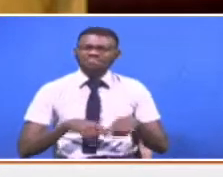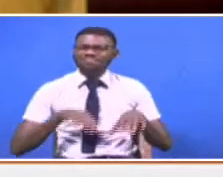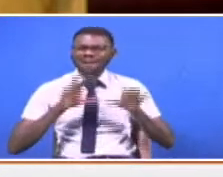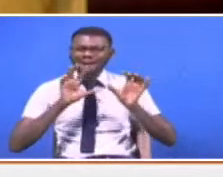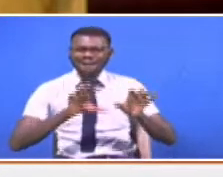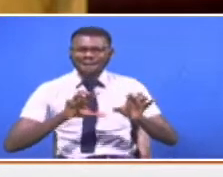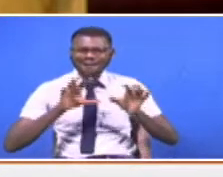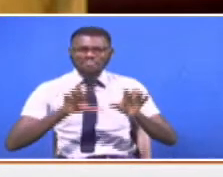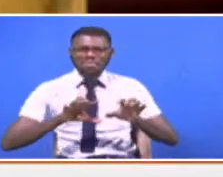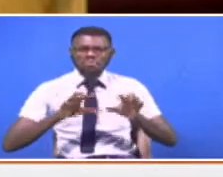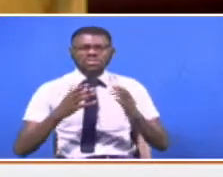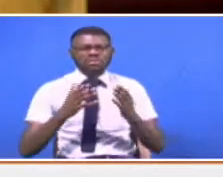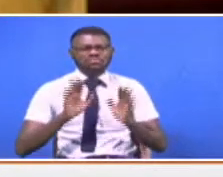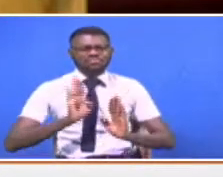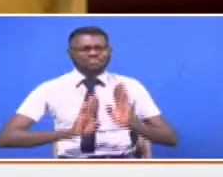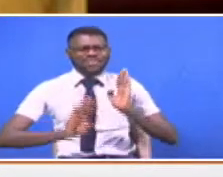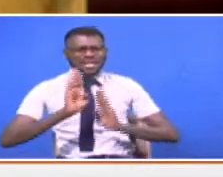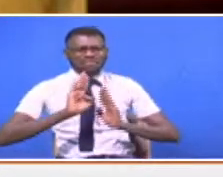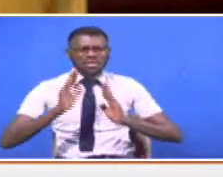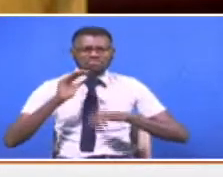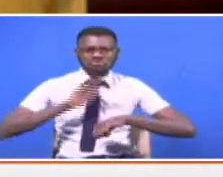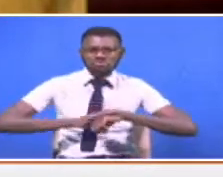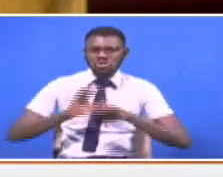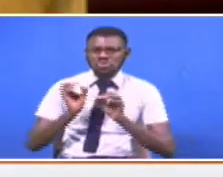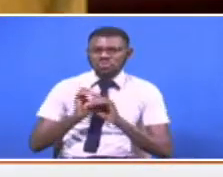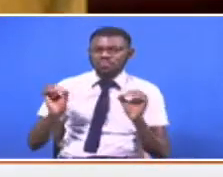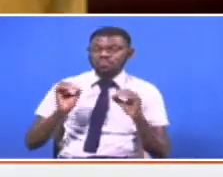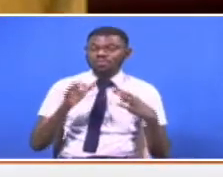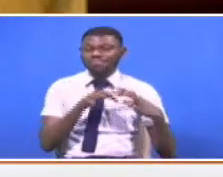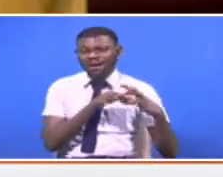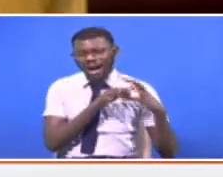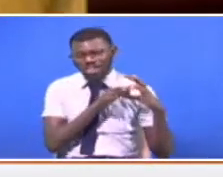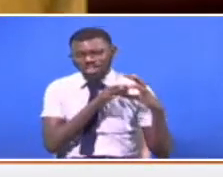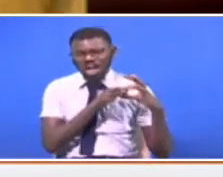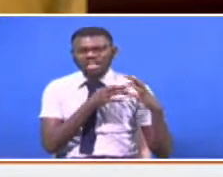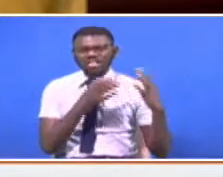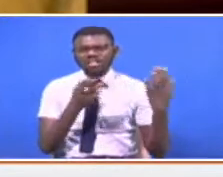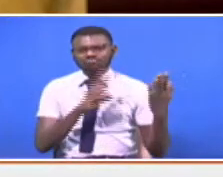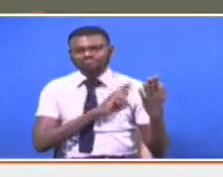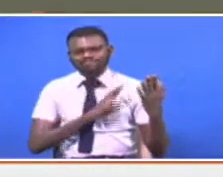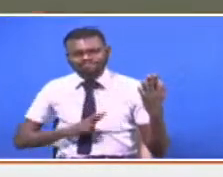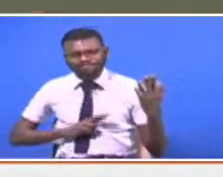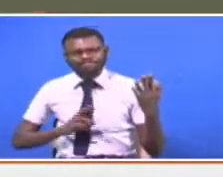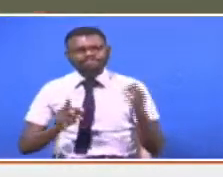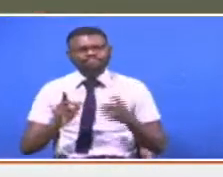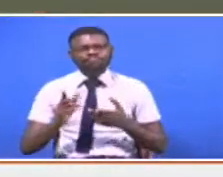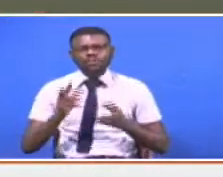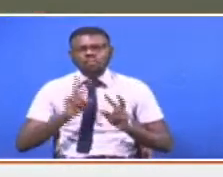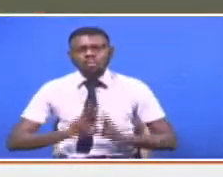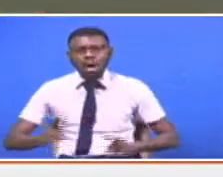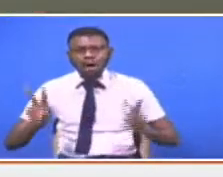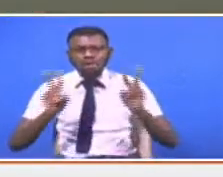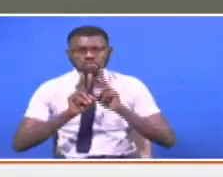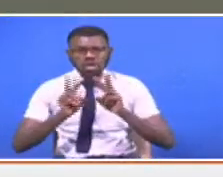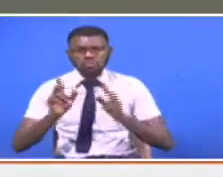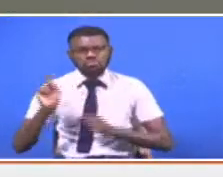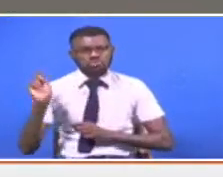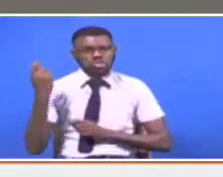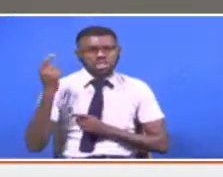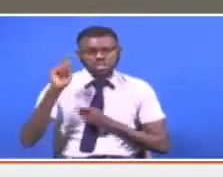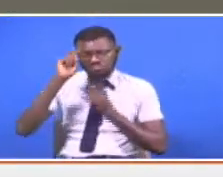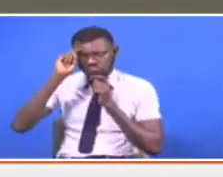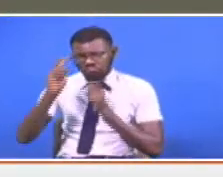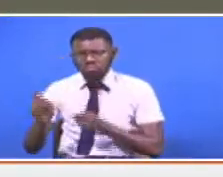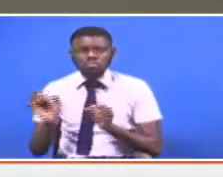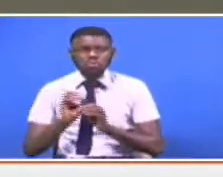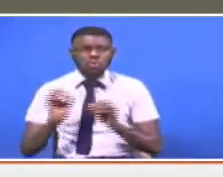behavior, which is a serious threat to the cultural and religious values of Kenya. Bob Ndolo, the man